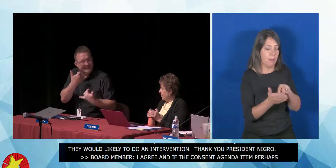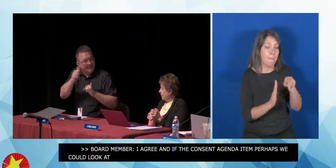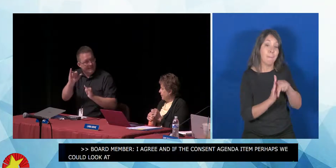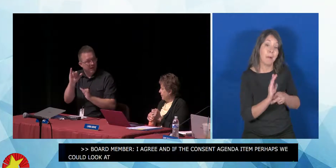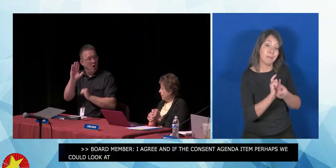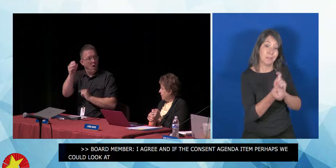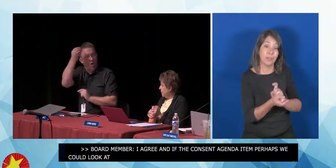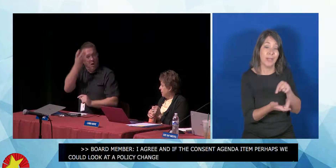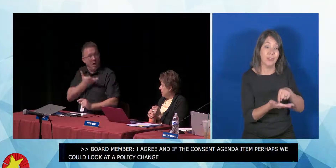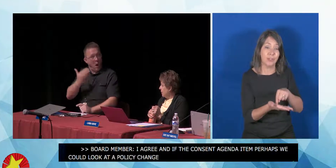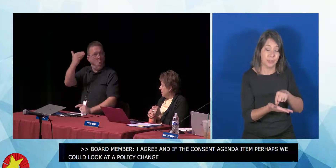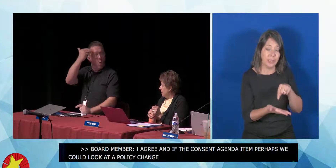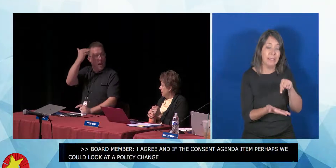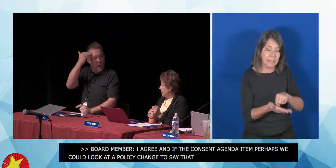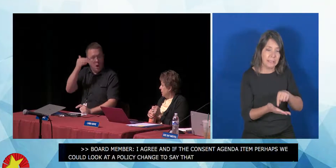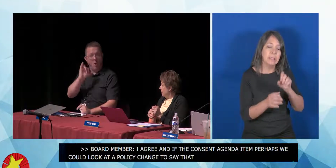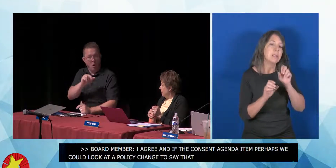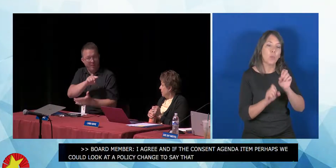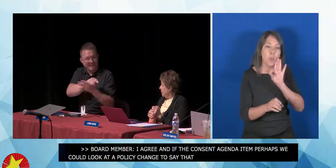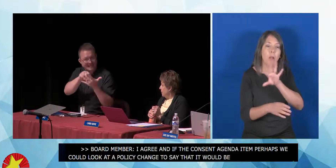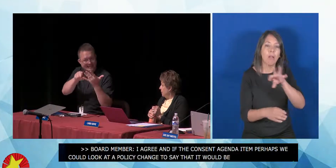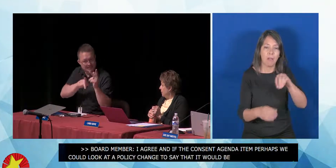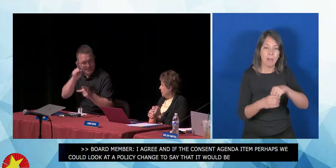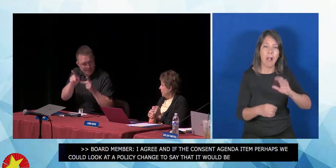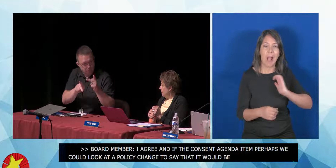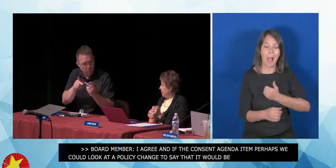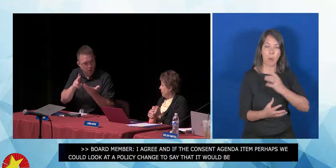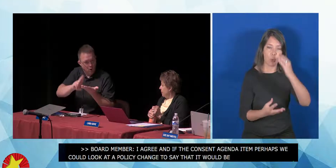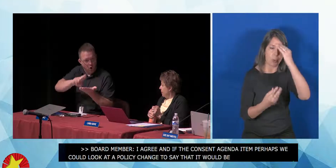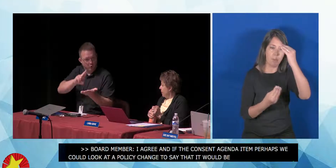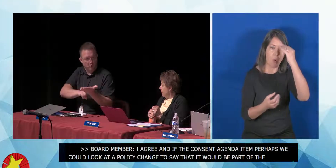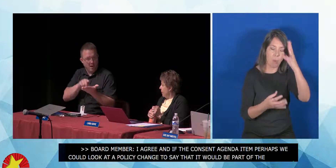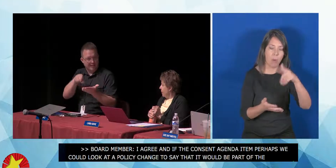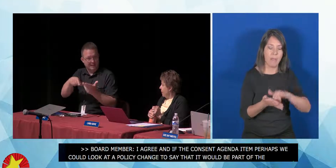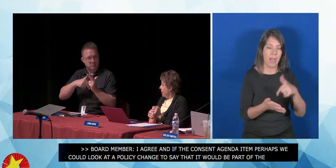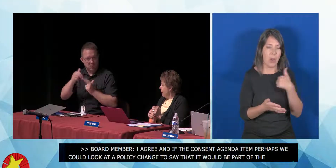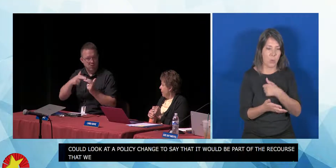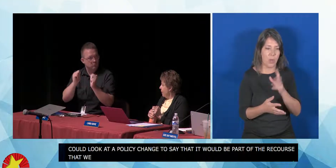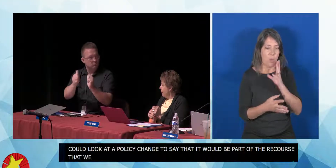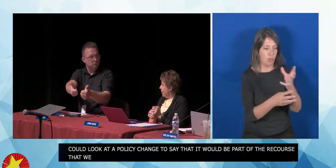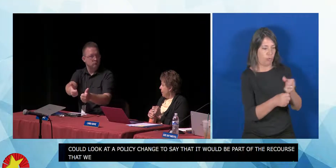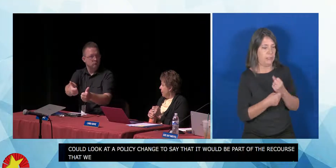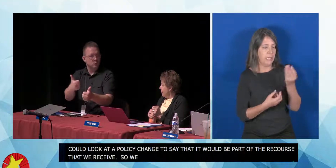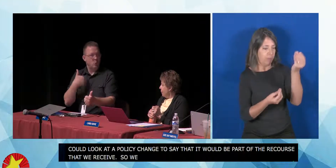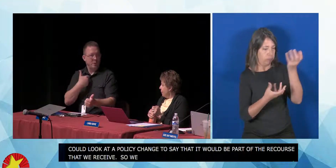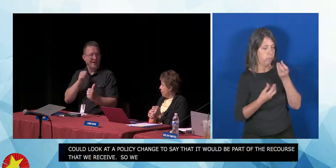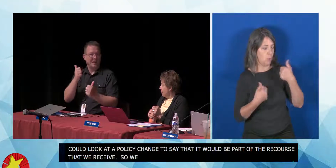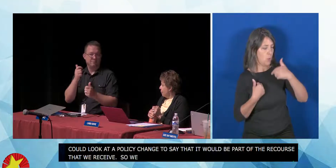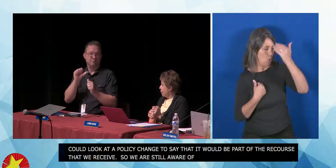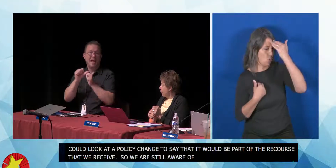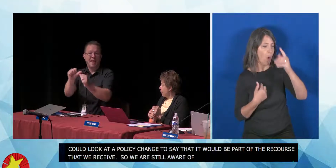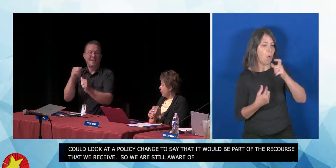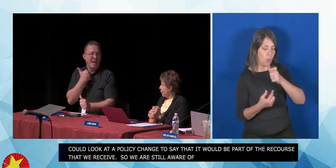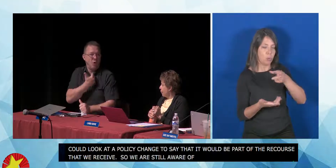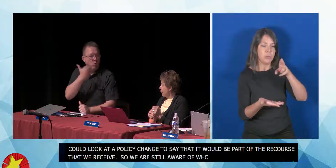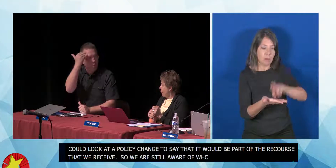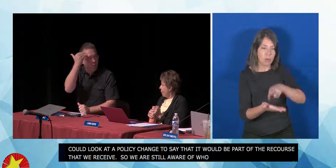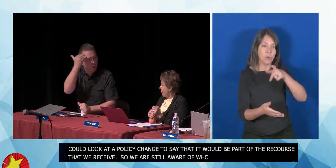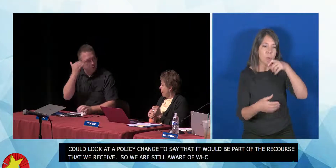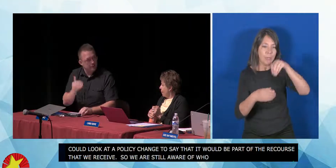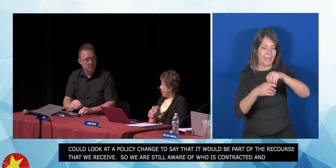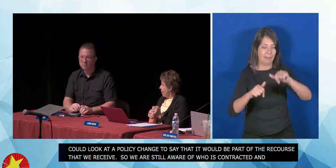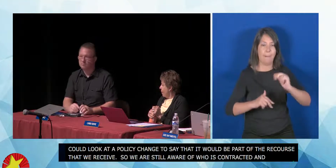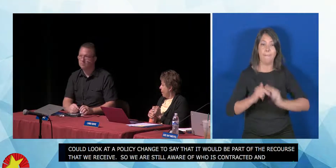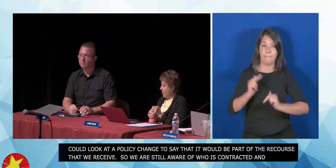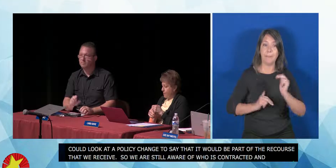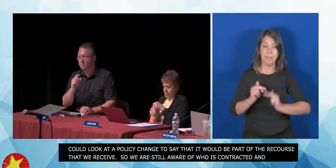be part of the report that we receive, so we're still aware of who is contracted and who is in the building.